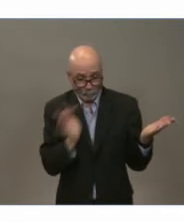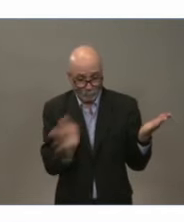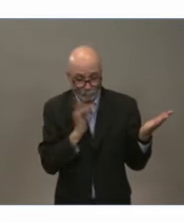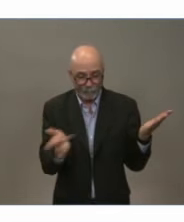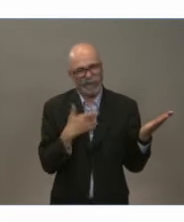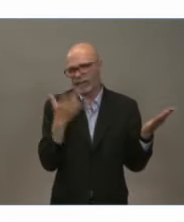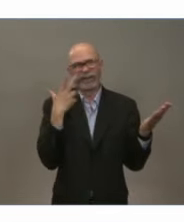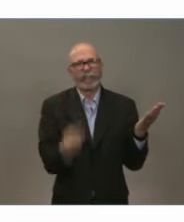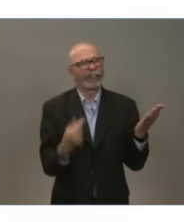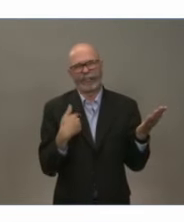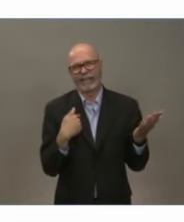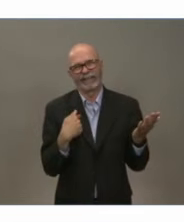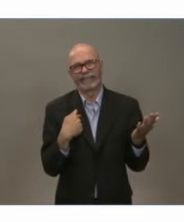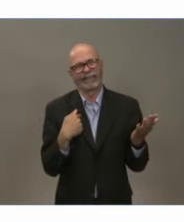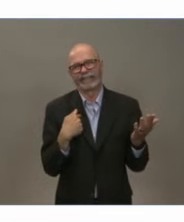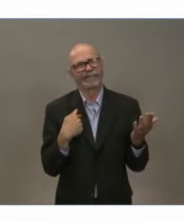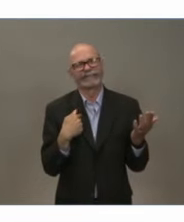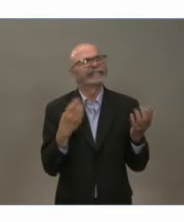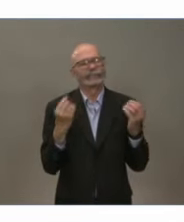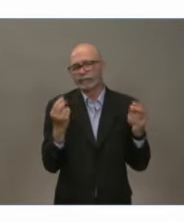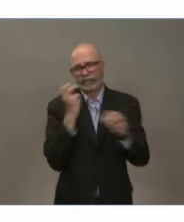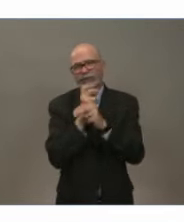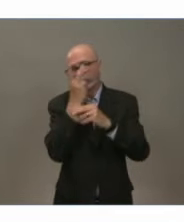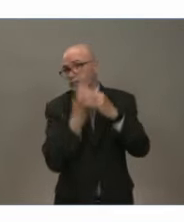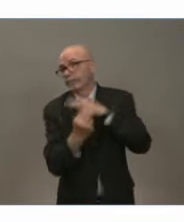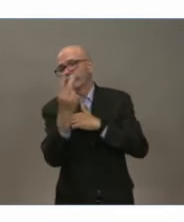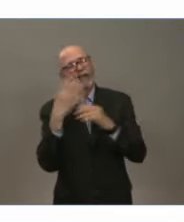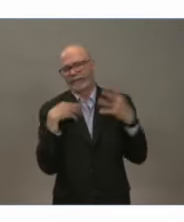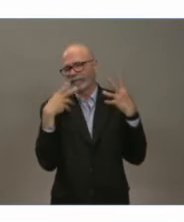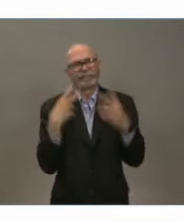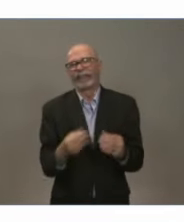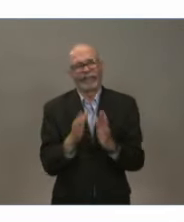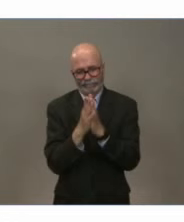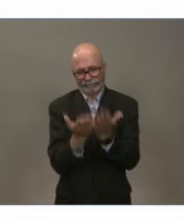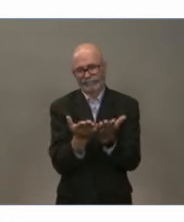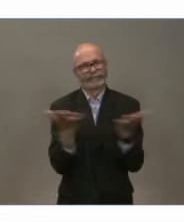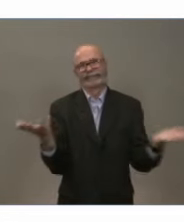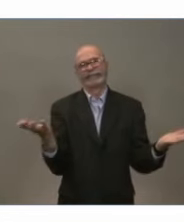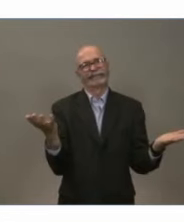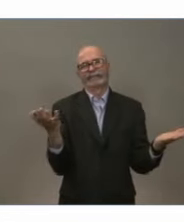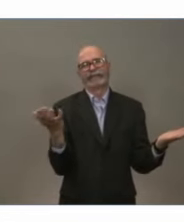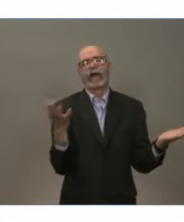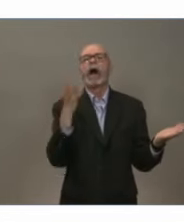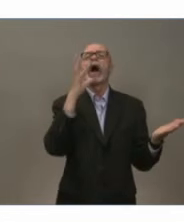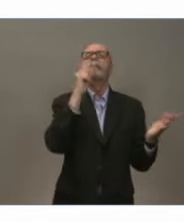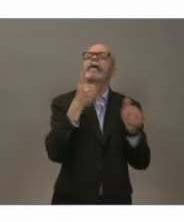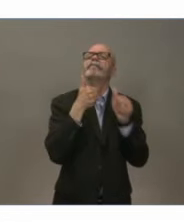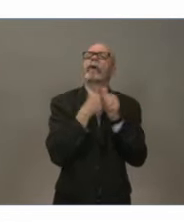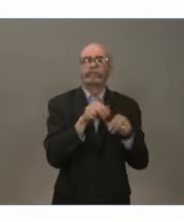do the best we can with the evidence we have, and we monitor things, and we'll course correct as we need to. Go ahead with your follow-up,